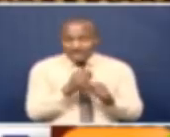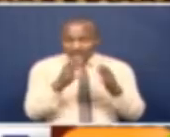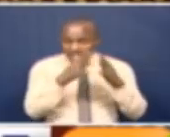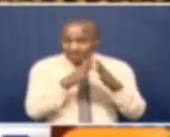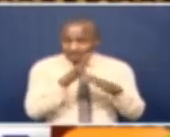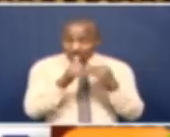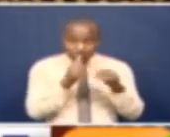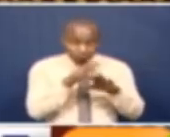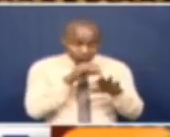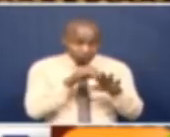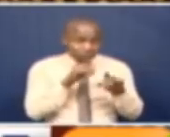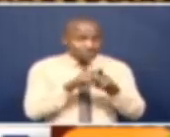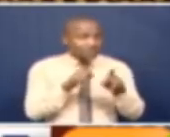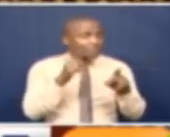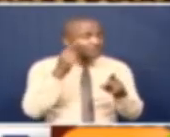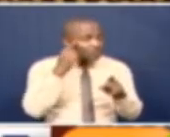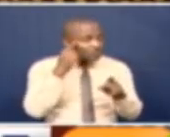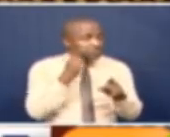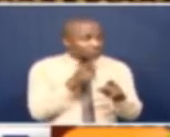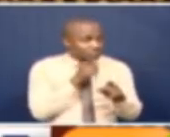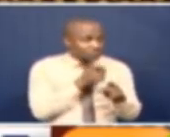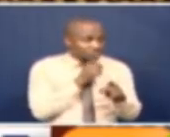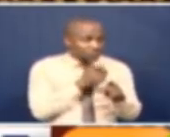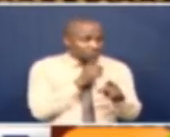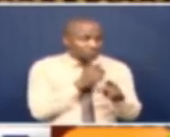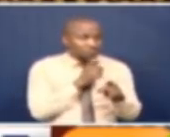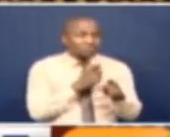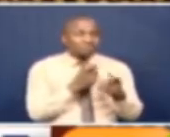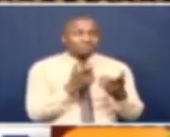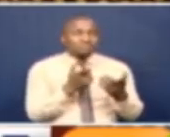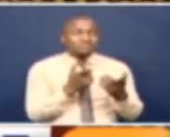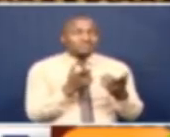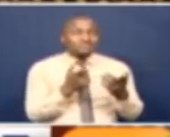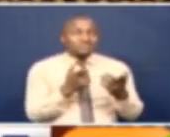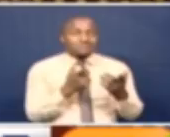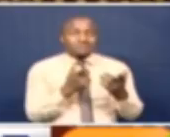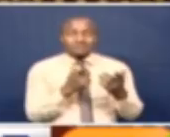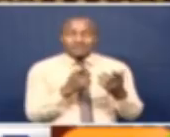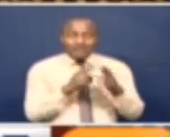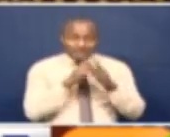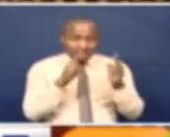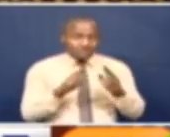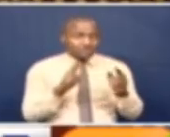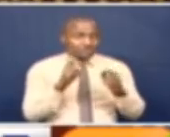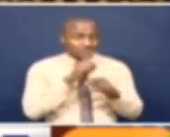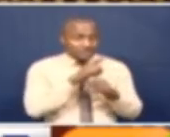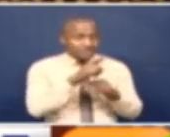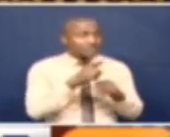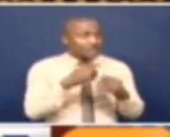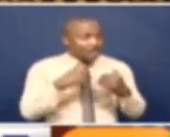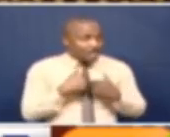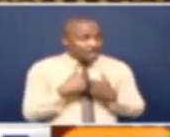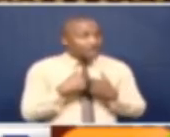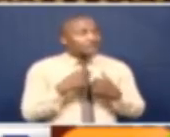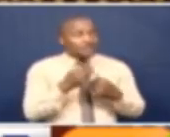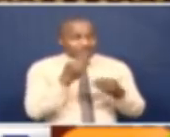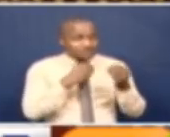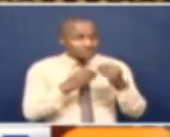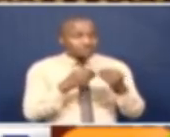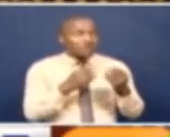made it very clear that the immigrants and all these NAFTA, the international commitments that the U.S. had, were eating into the